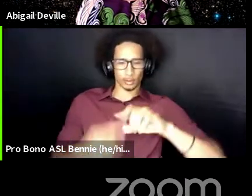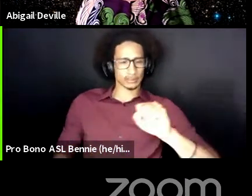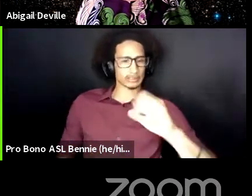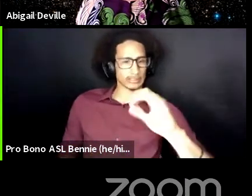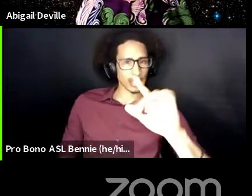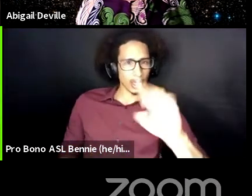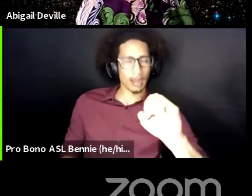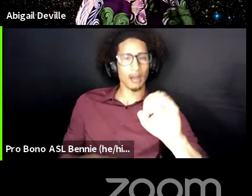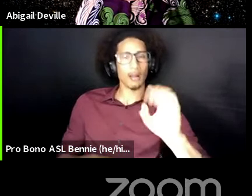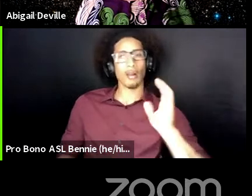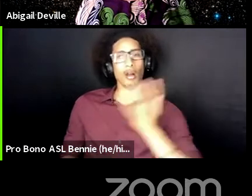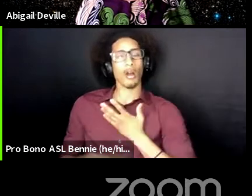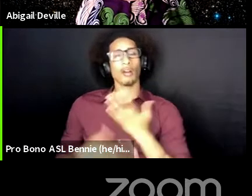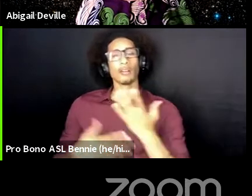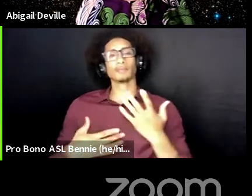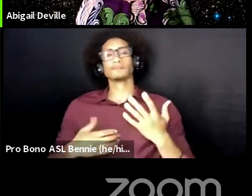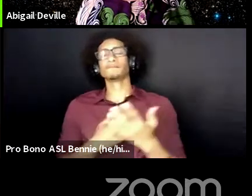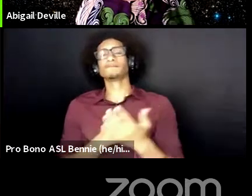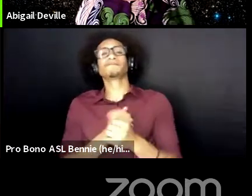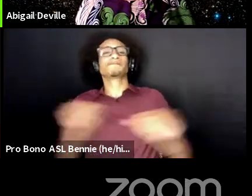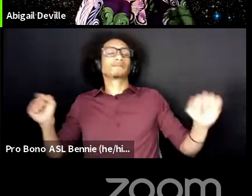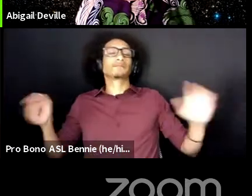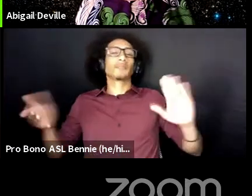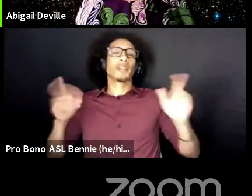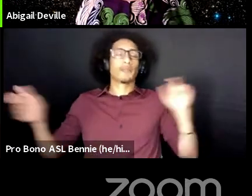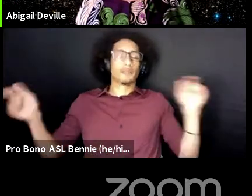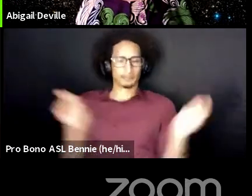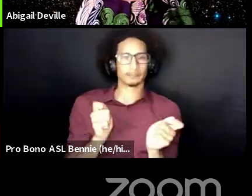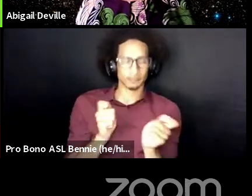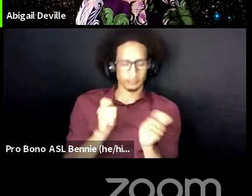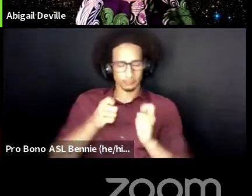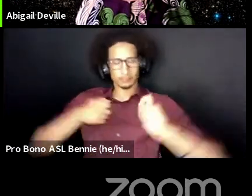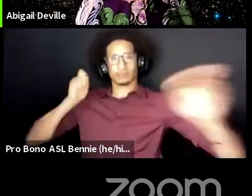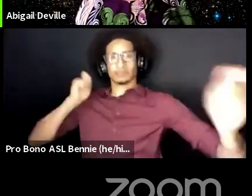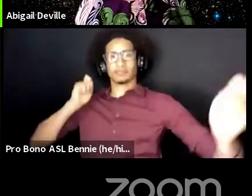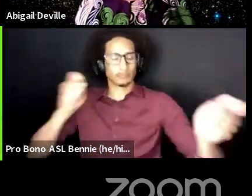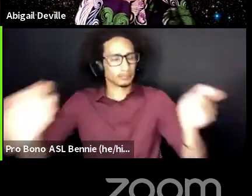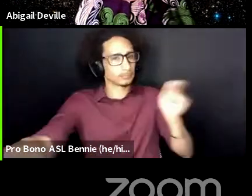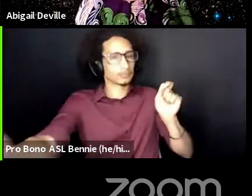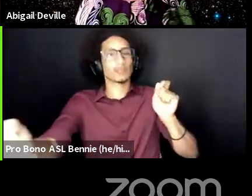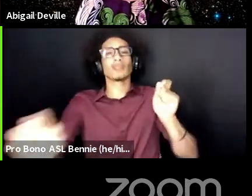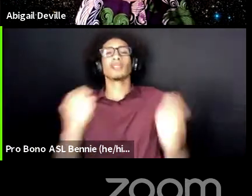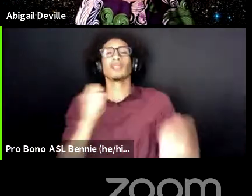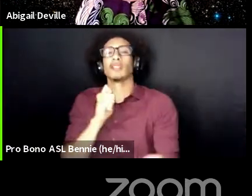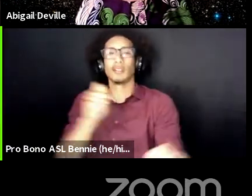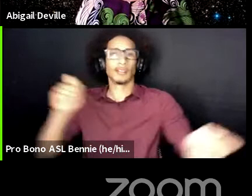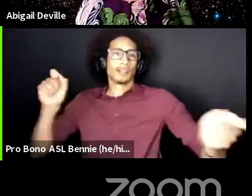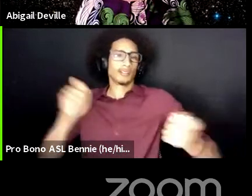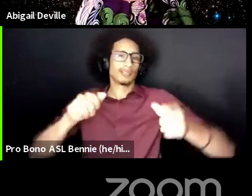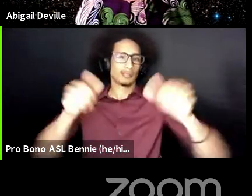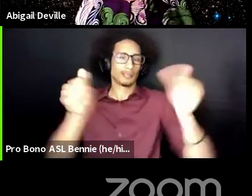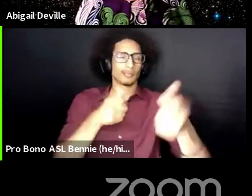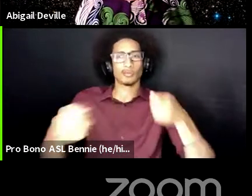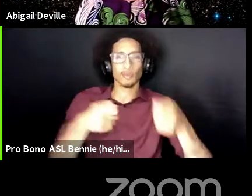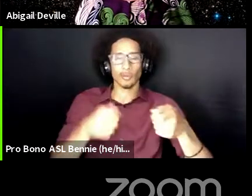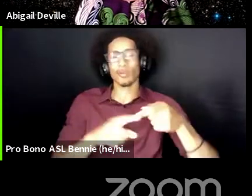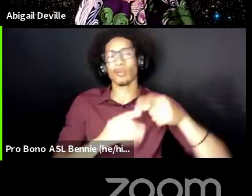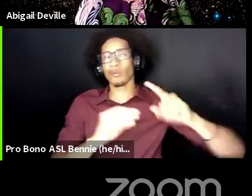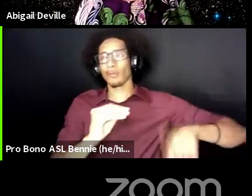way for labor and production, and then also how it's been kind of continuously decimated and